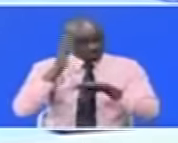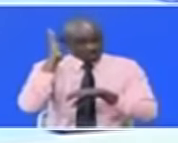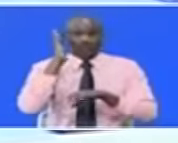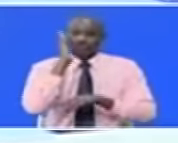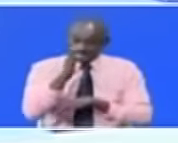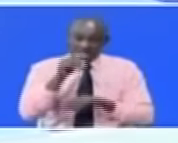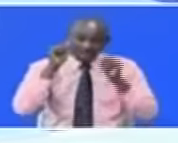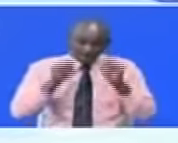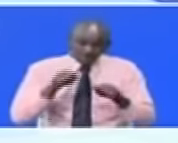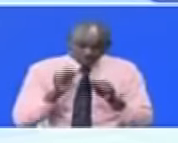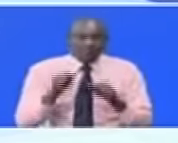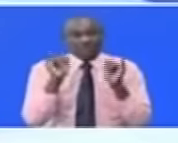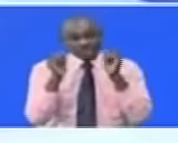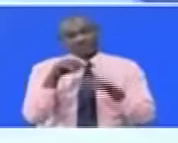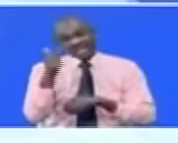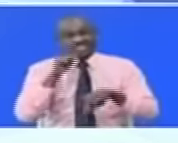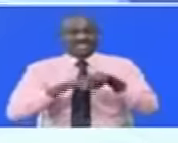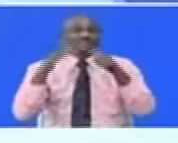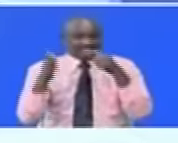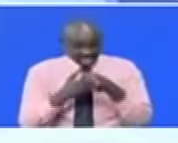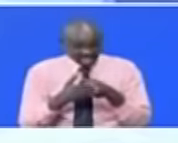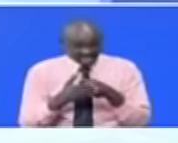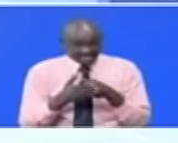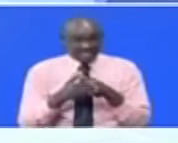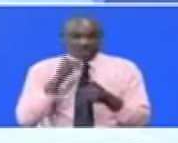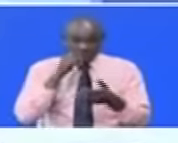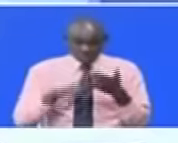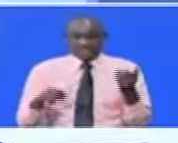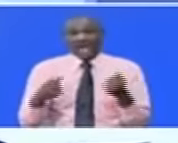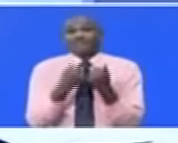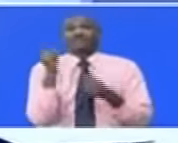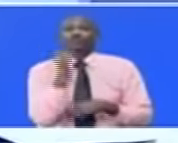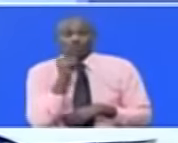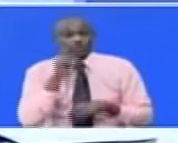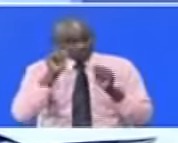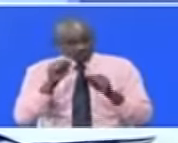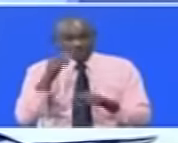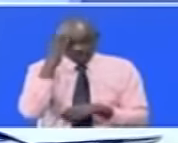yet another bulletin where we'll give you the latest updates of what's going to be taking place tomorrow in